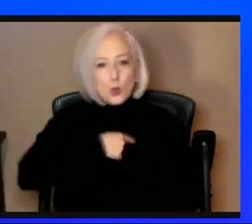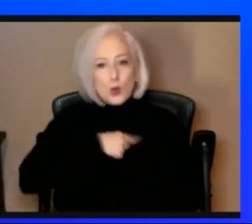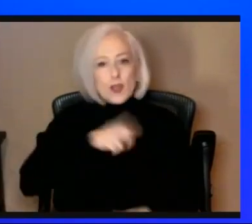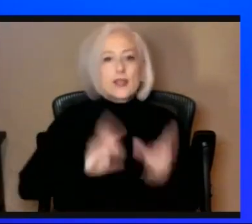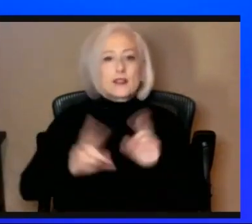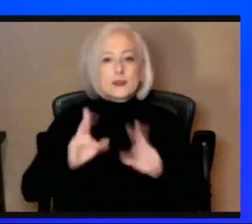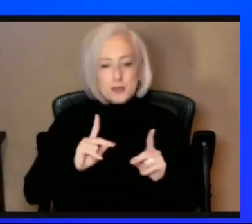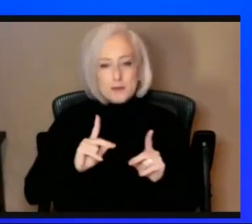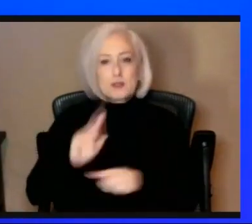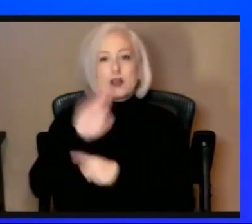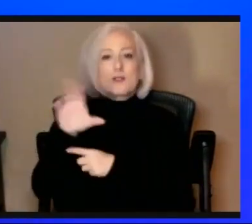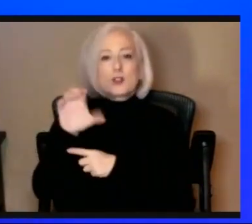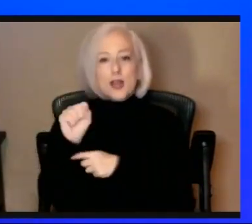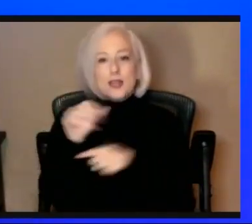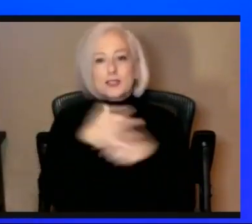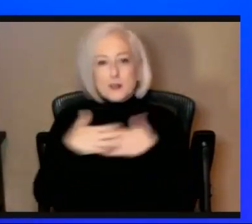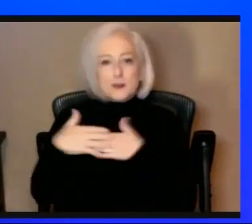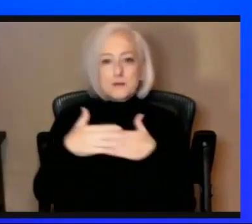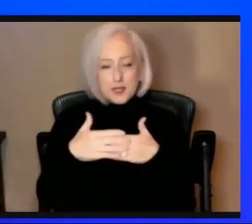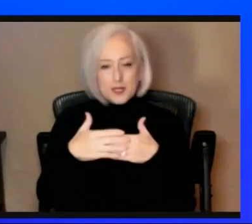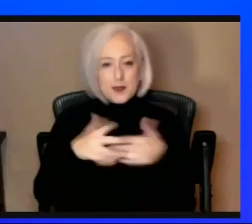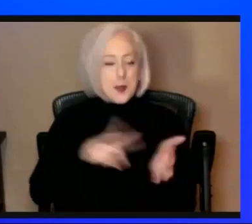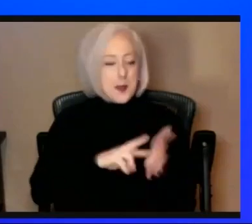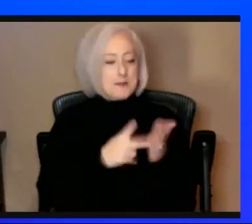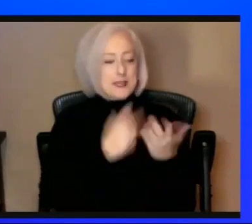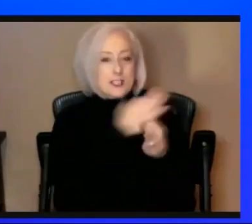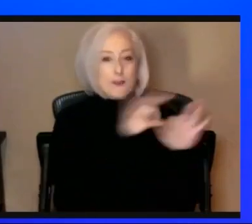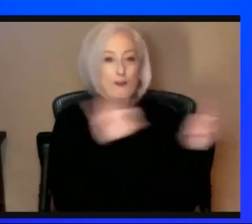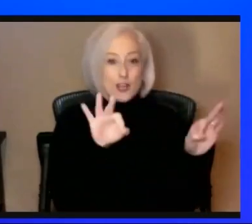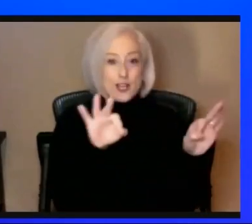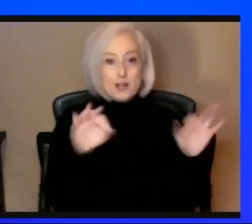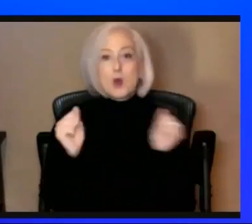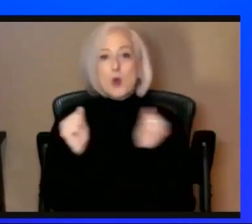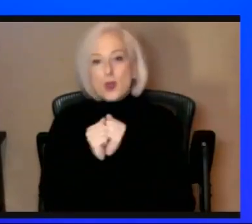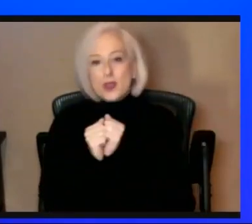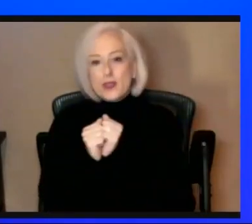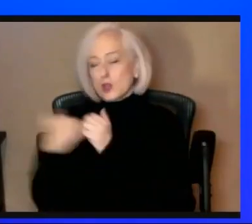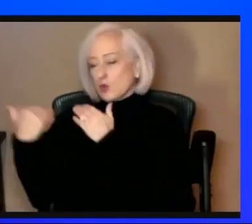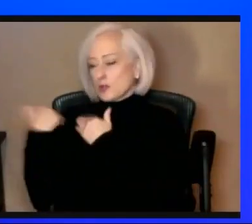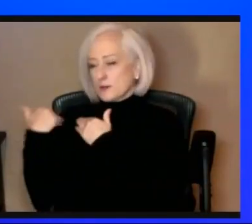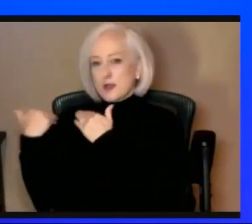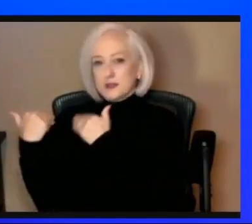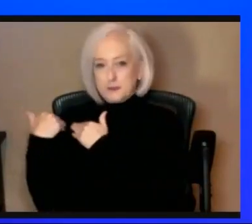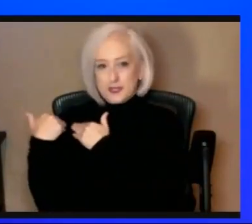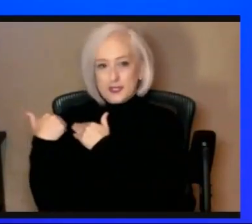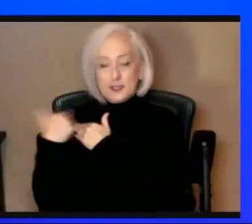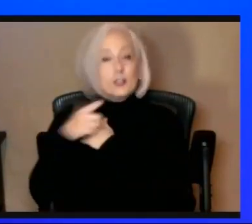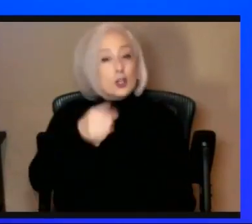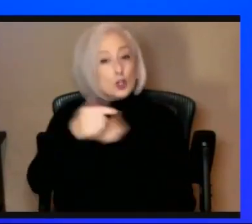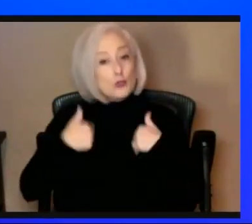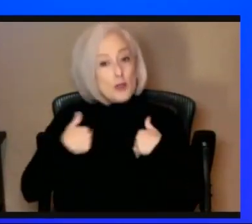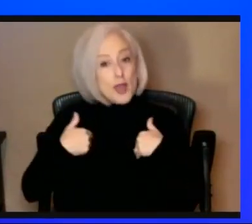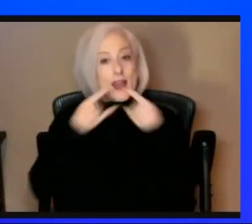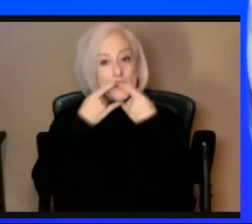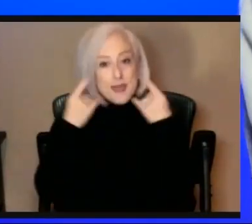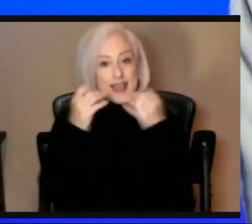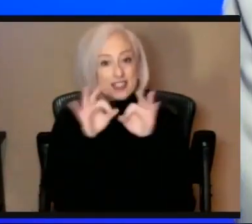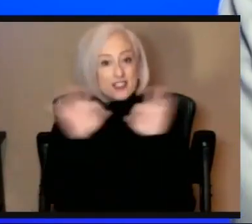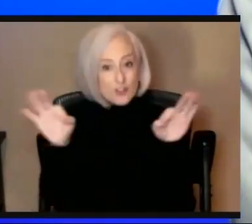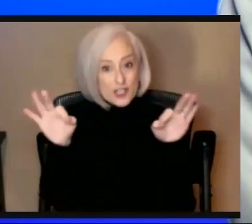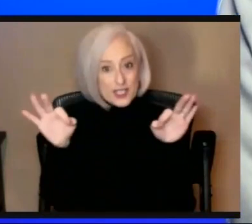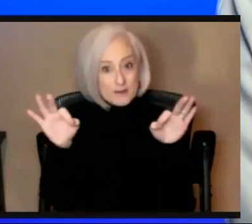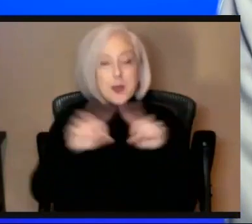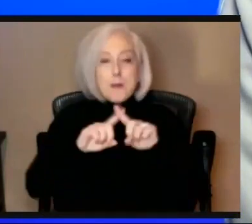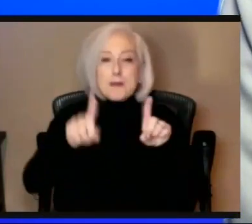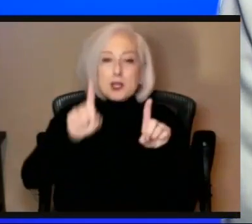all about freedom with responsibility. So you can have mask freedom, but you have to do it responsible. So if you're still in an area with high disease transmission, lots